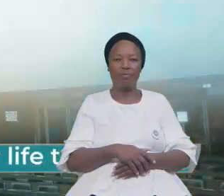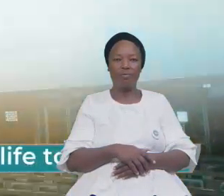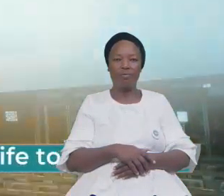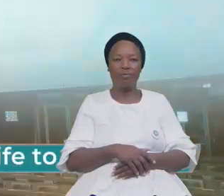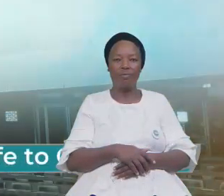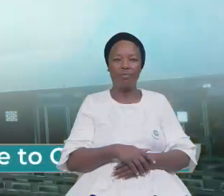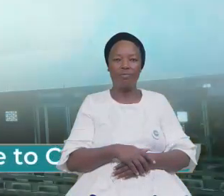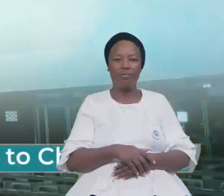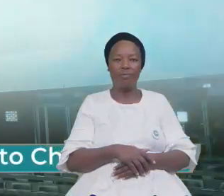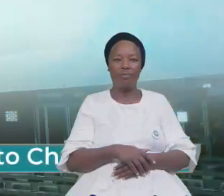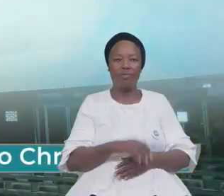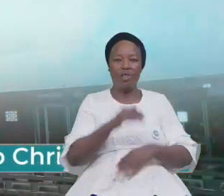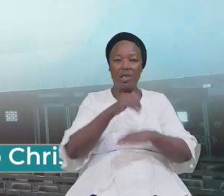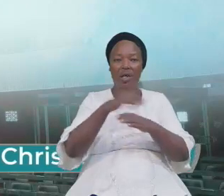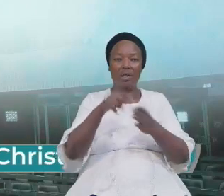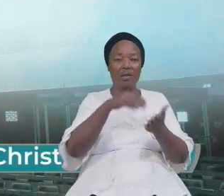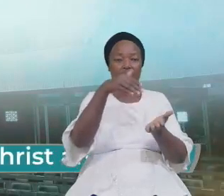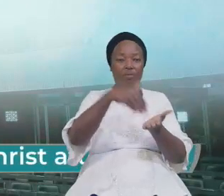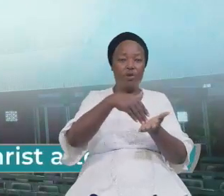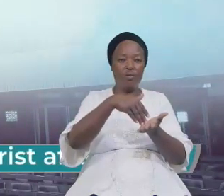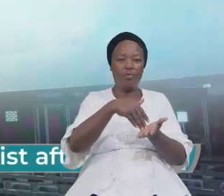At the middle,